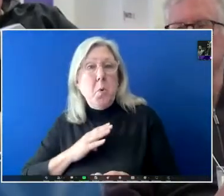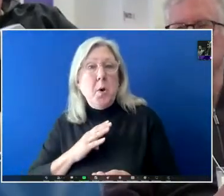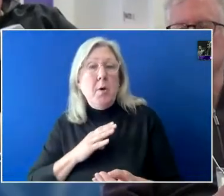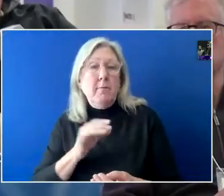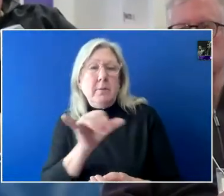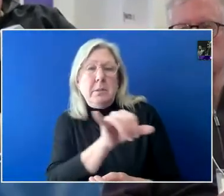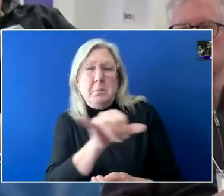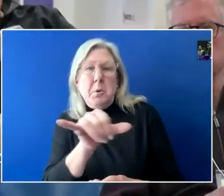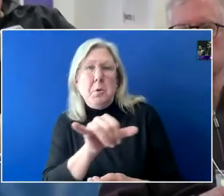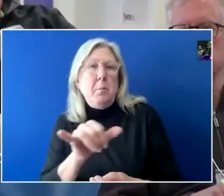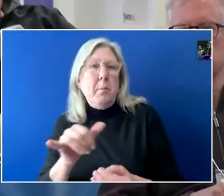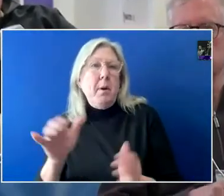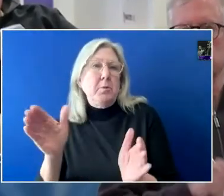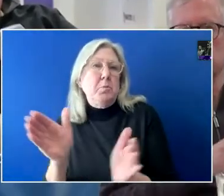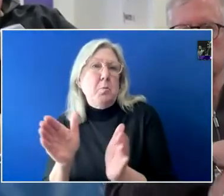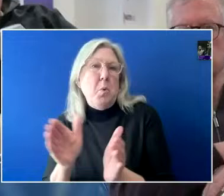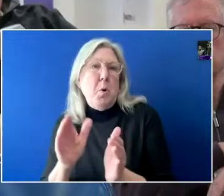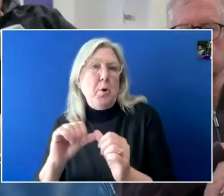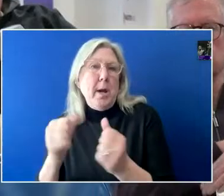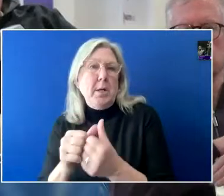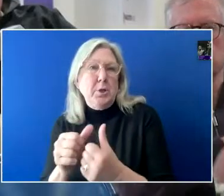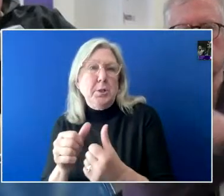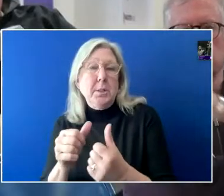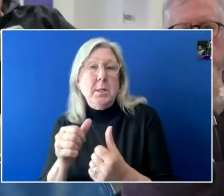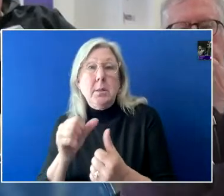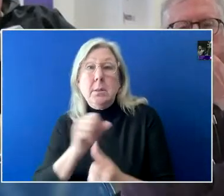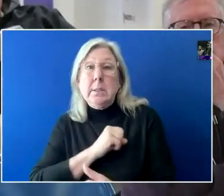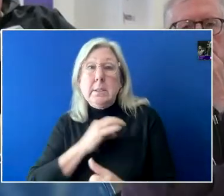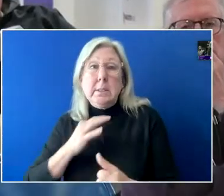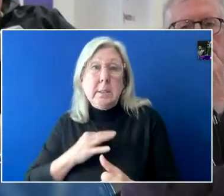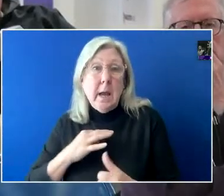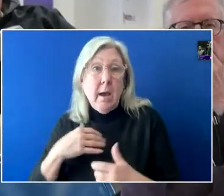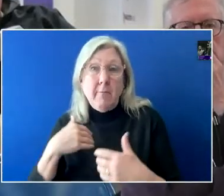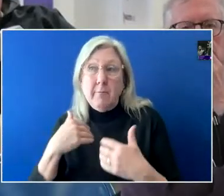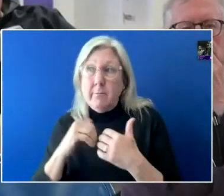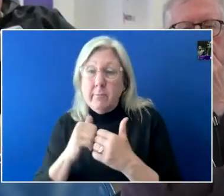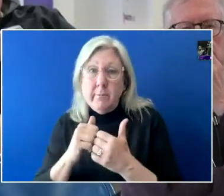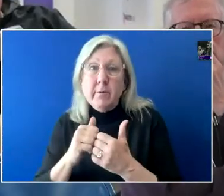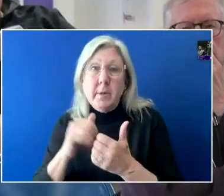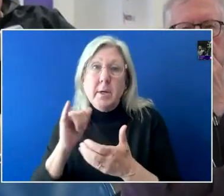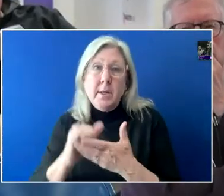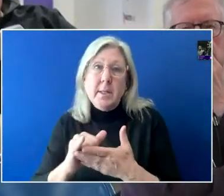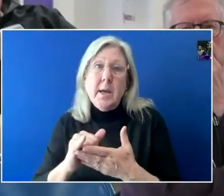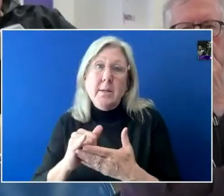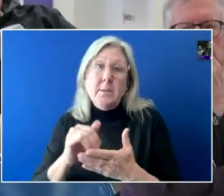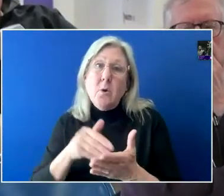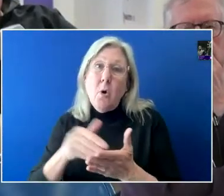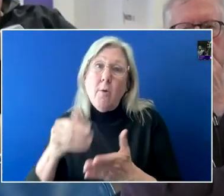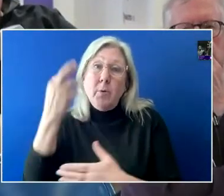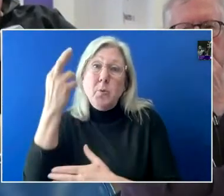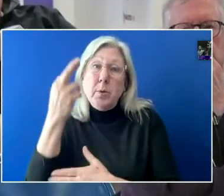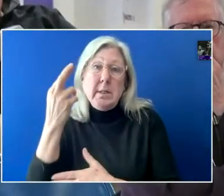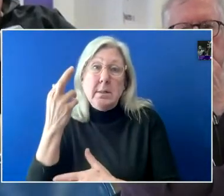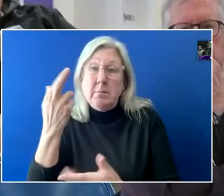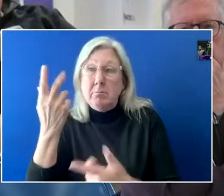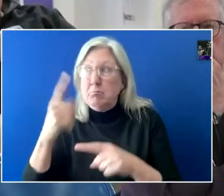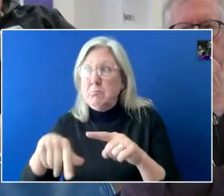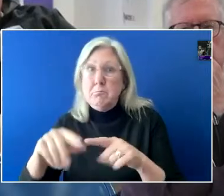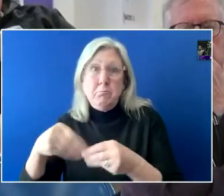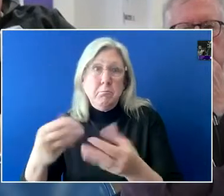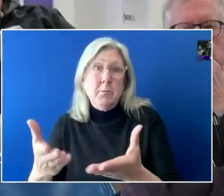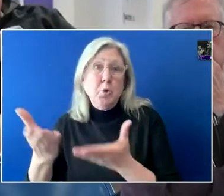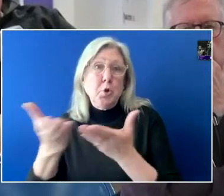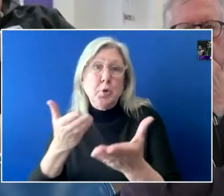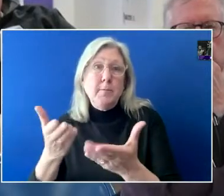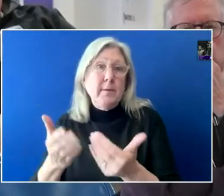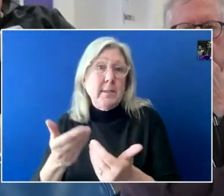and Staffing is often a um reason why services are not readily available